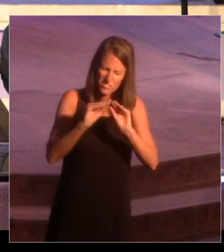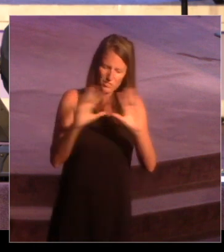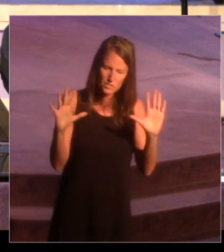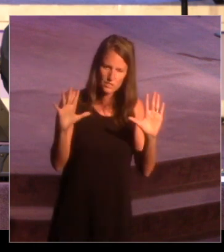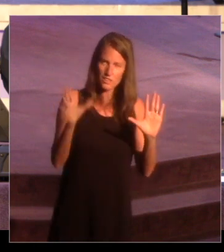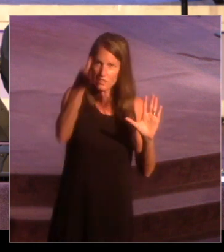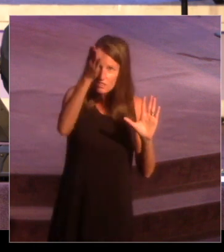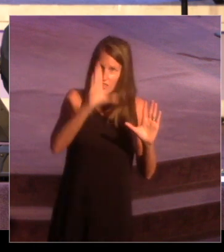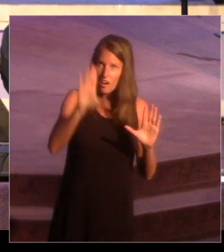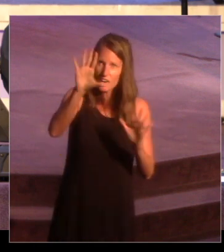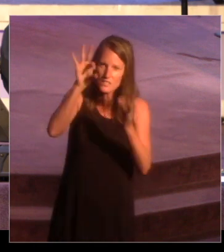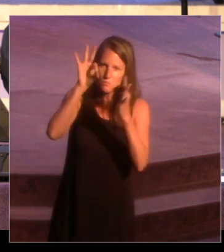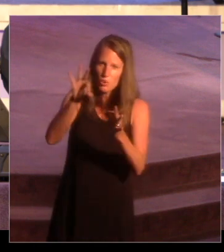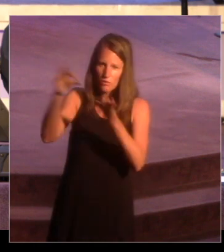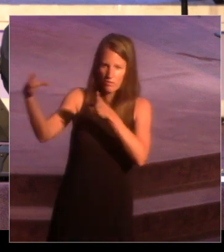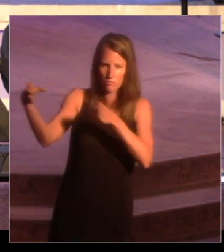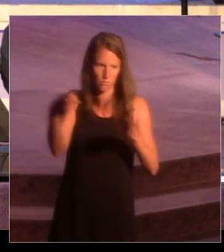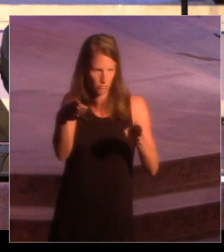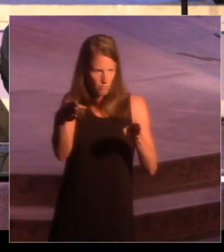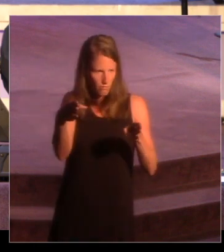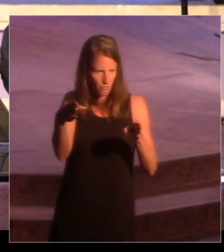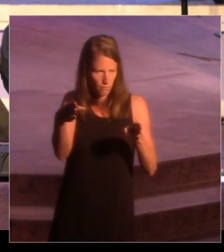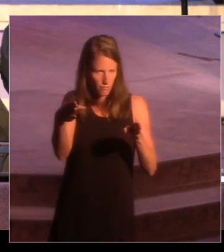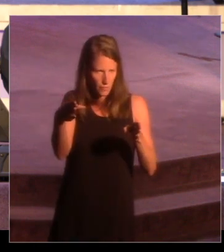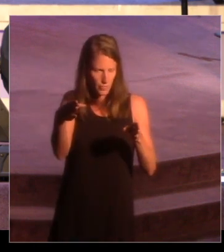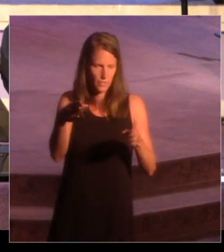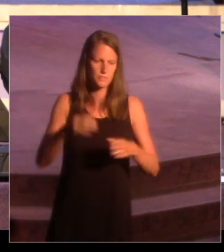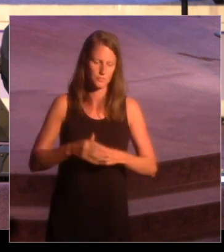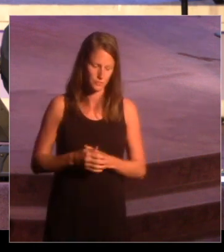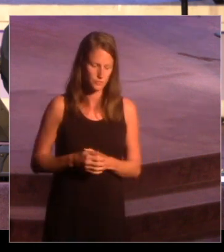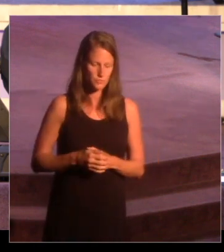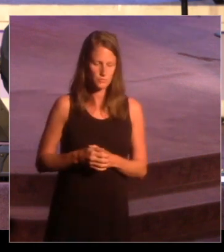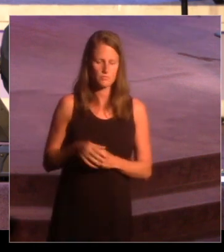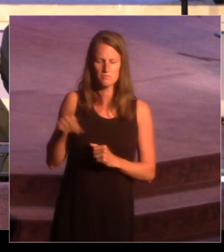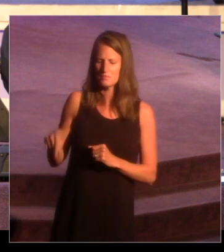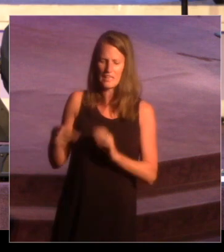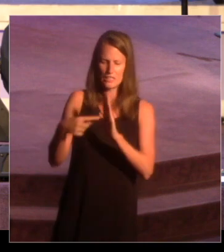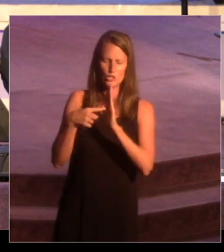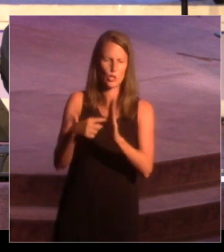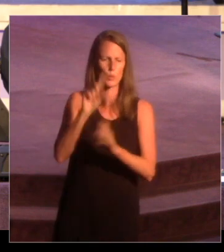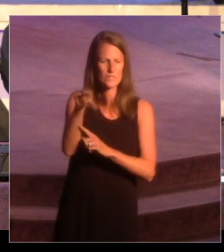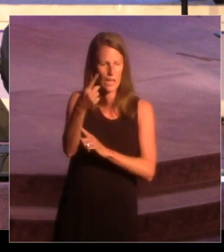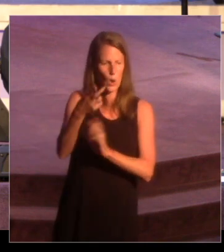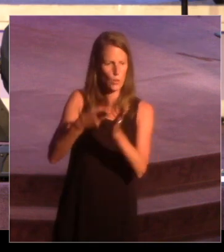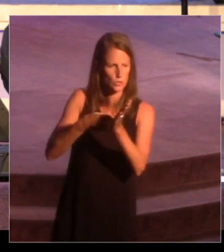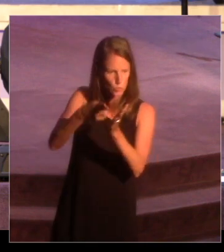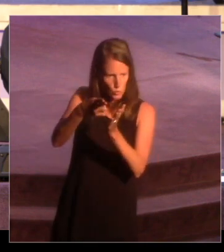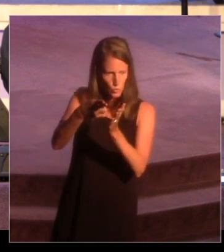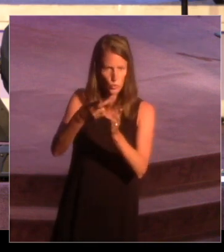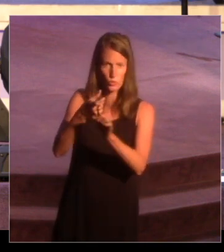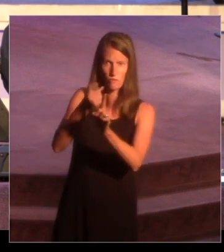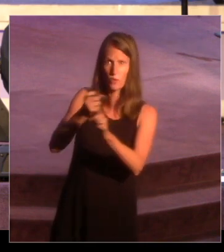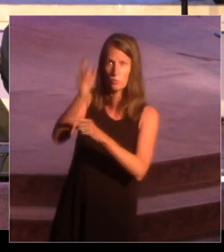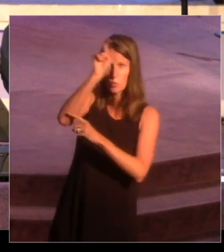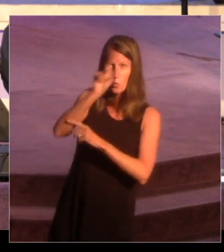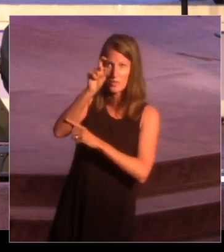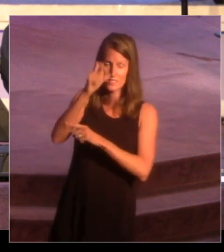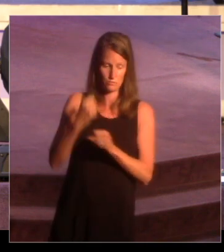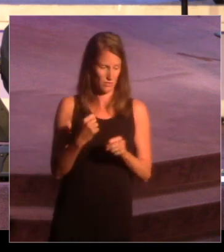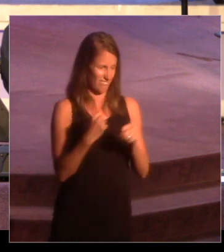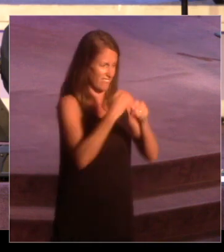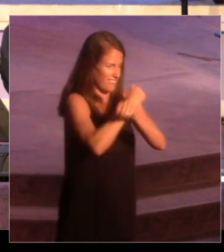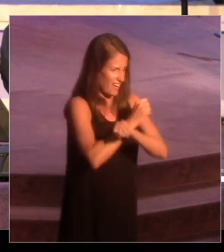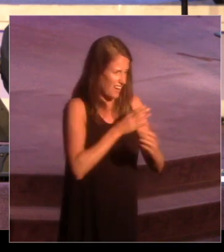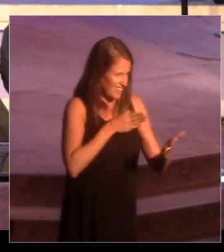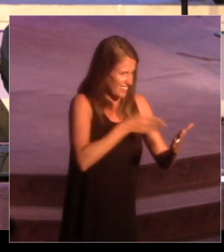what the will of God is. Paul points to the only source of truth that will give us wisdom to fight against an evil